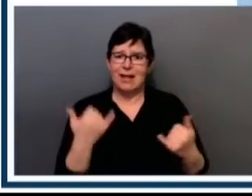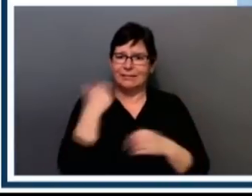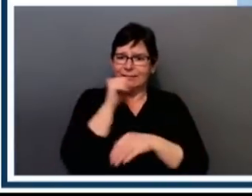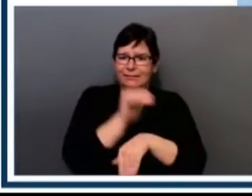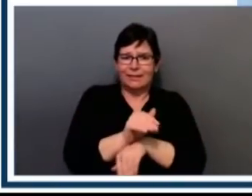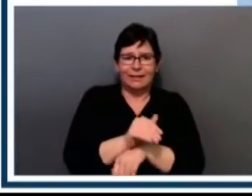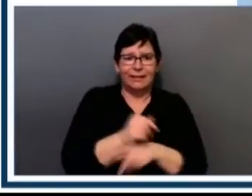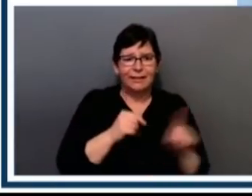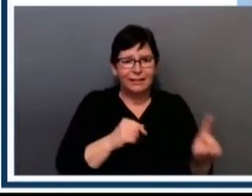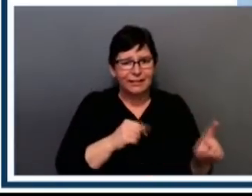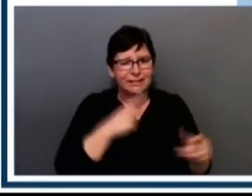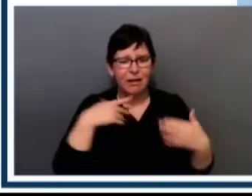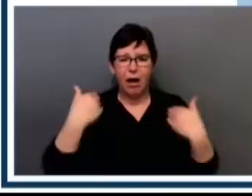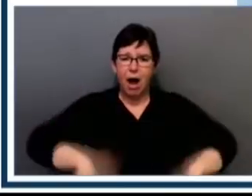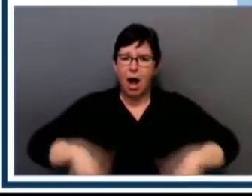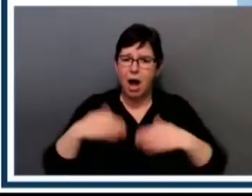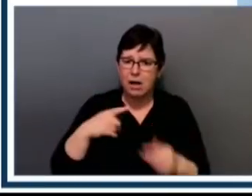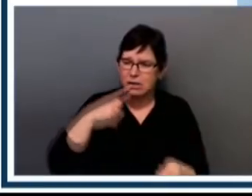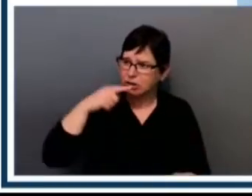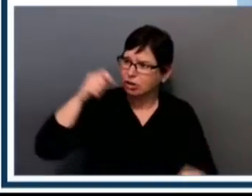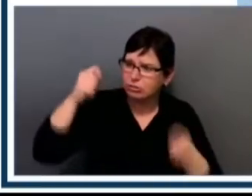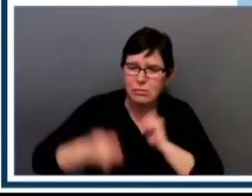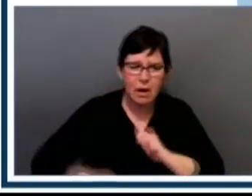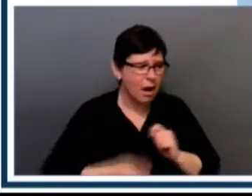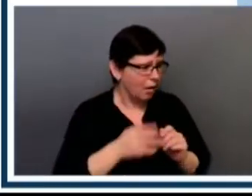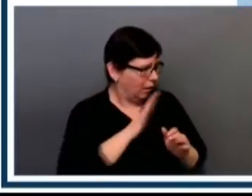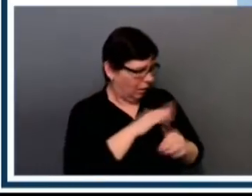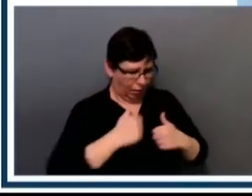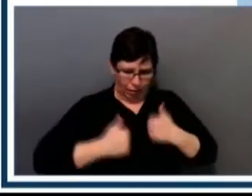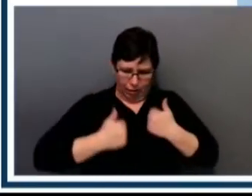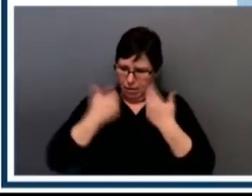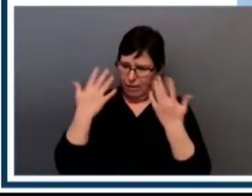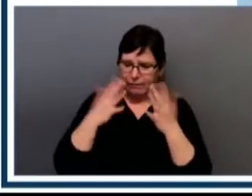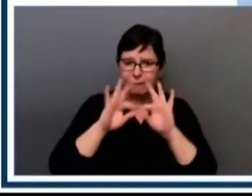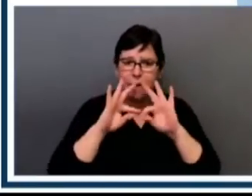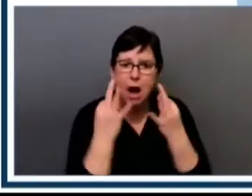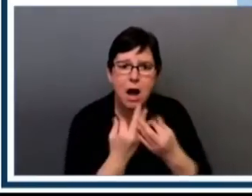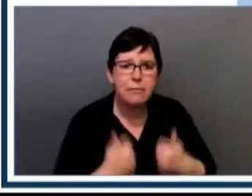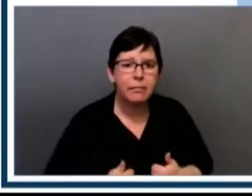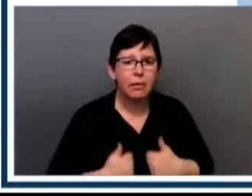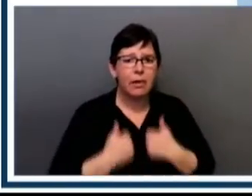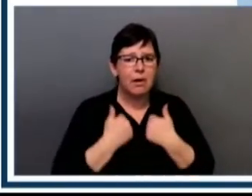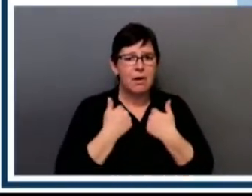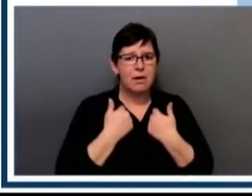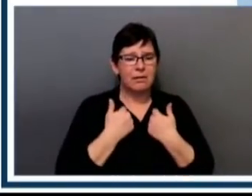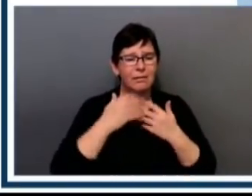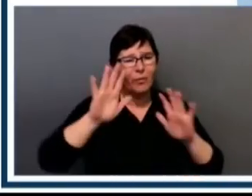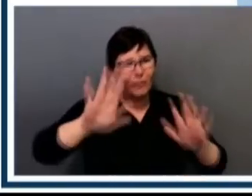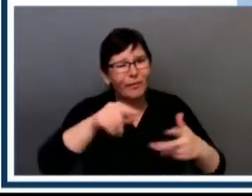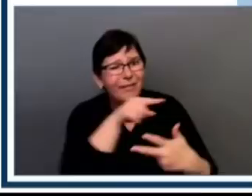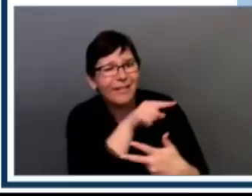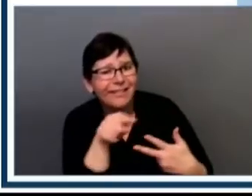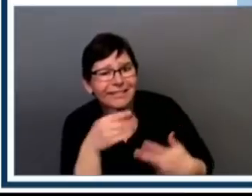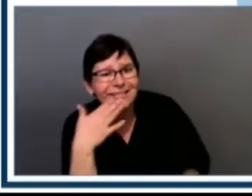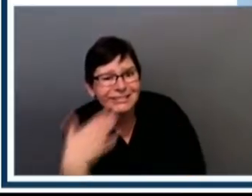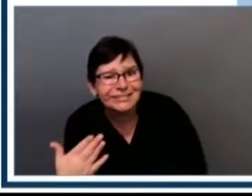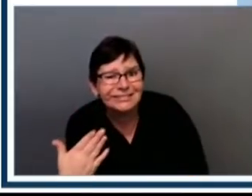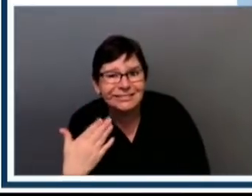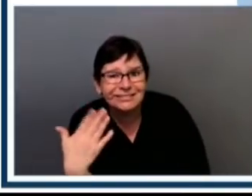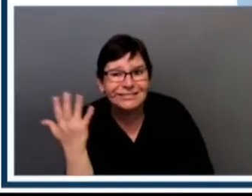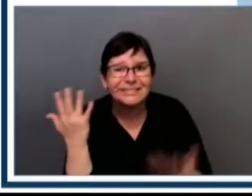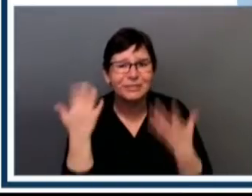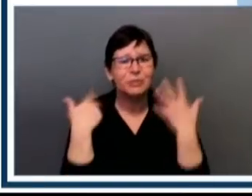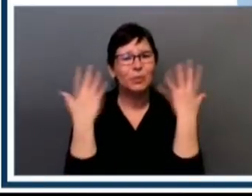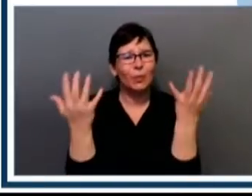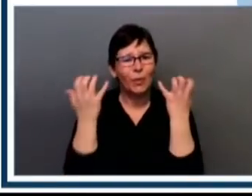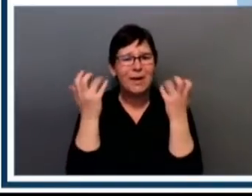the important work that CCAs do as a viable career opportunity, and I think that needle is moving in the right direction for sure.